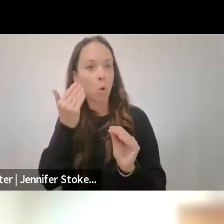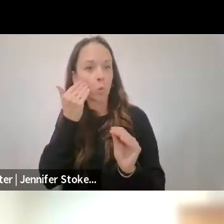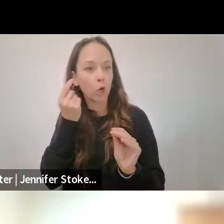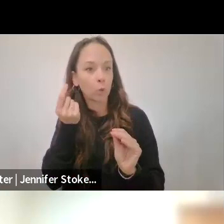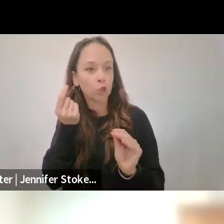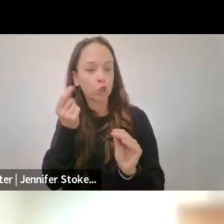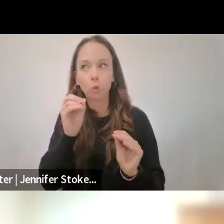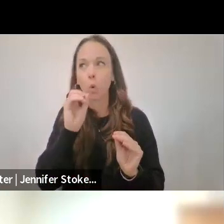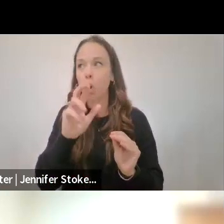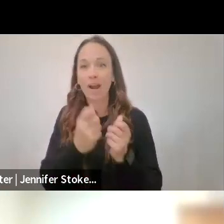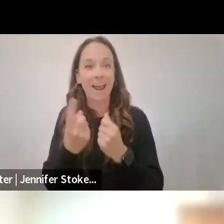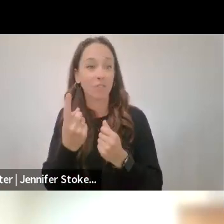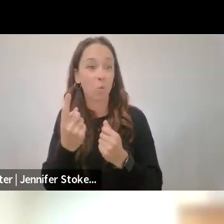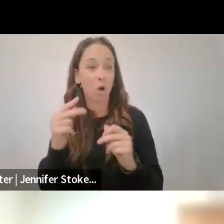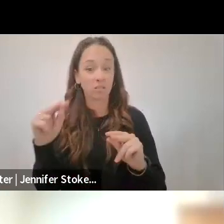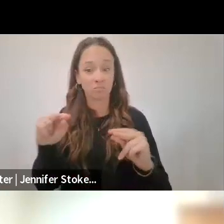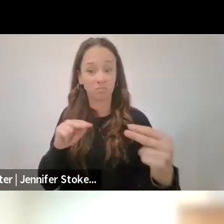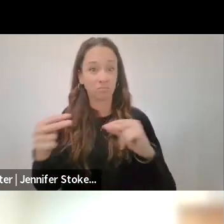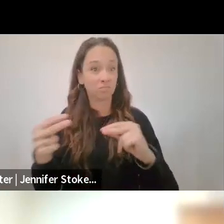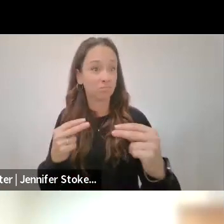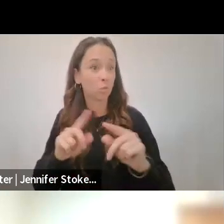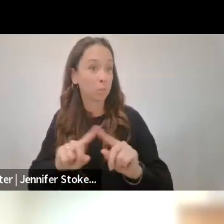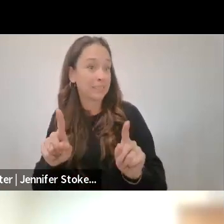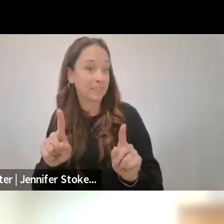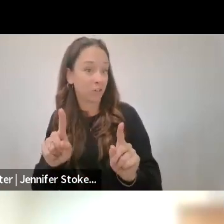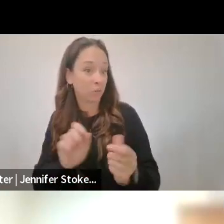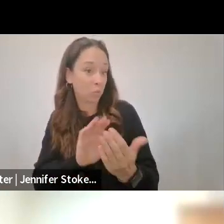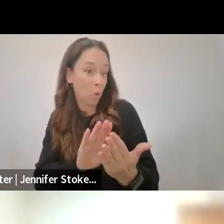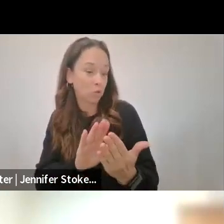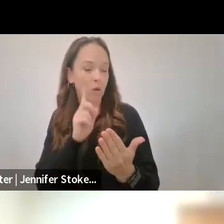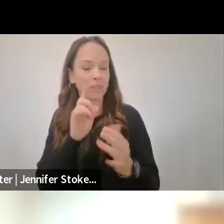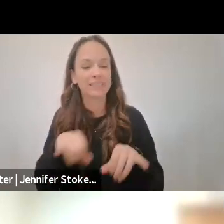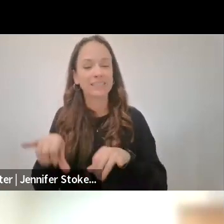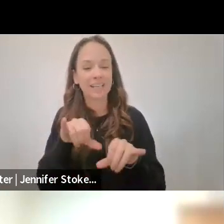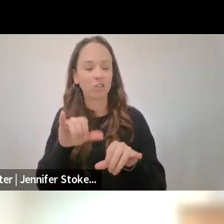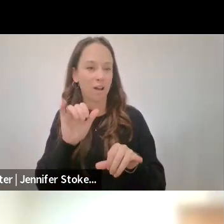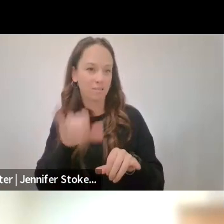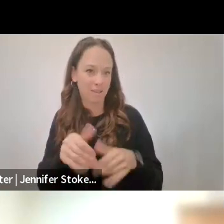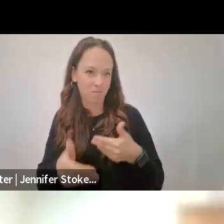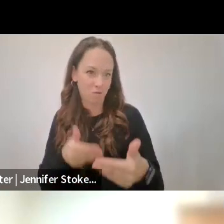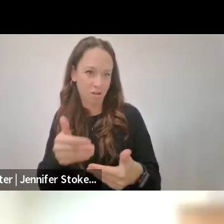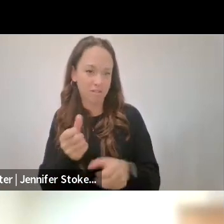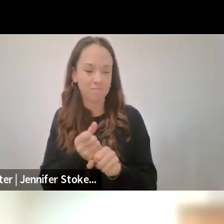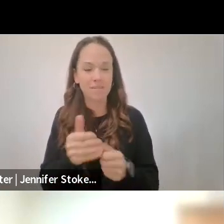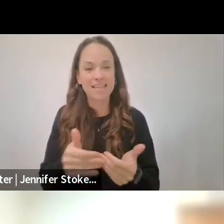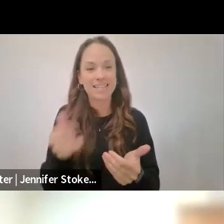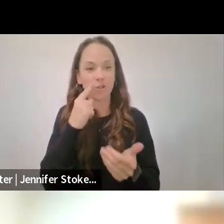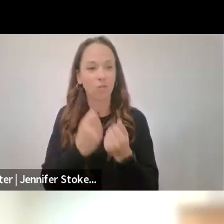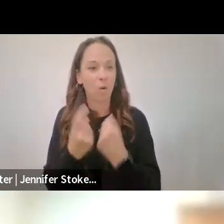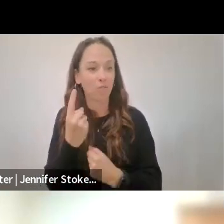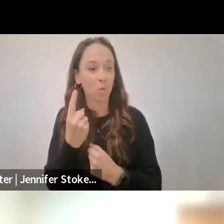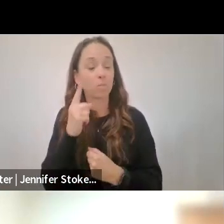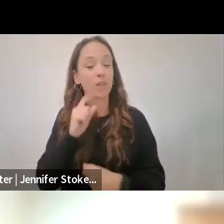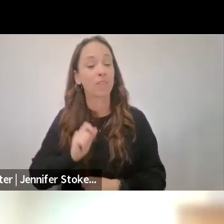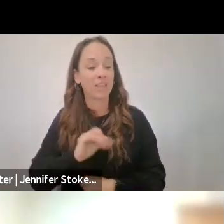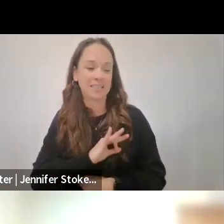think just to standardize the process and make it easy for everybody, it's important just to have that. And I think staff will really appreciate